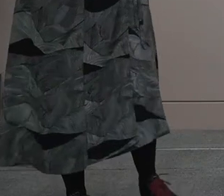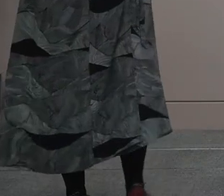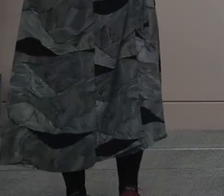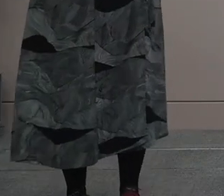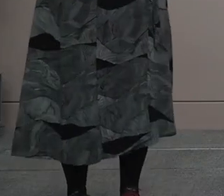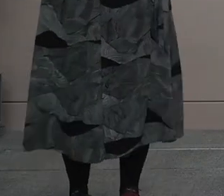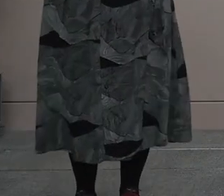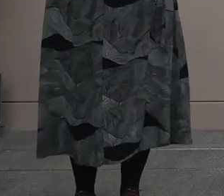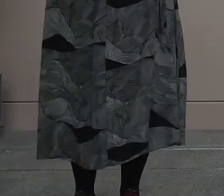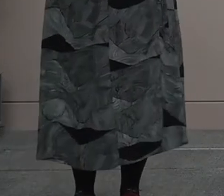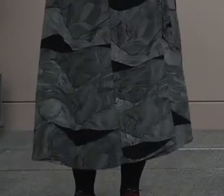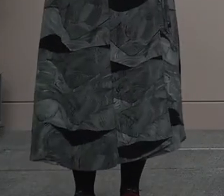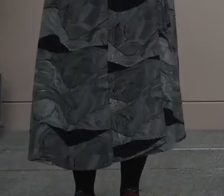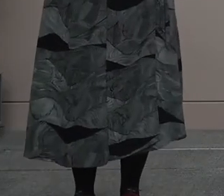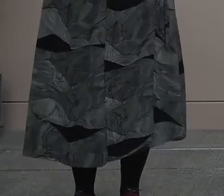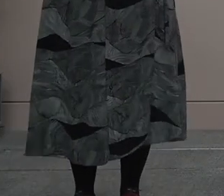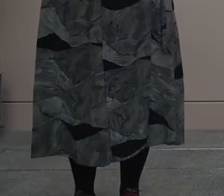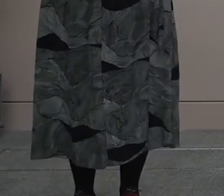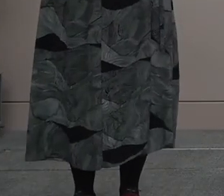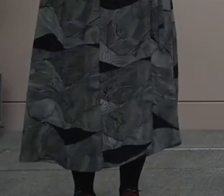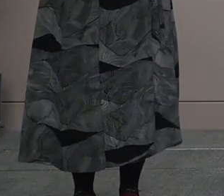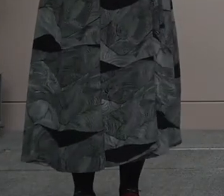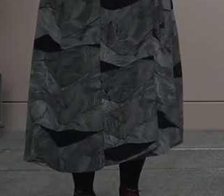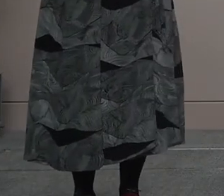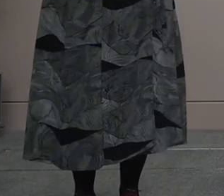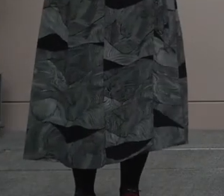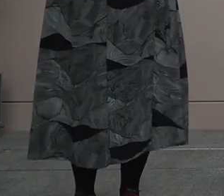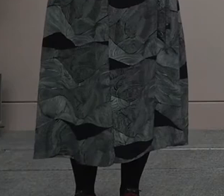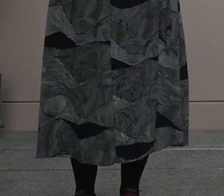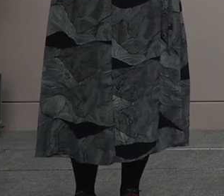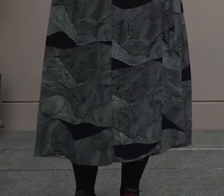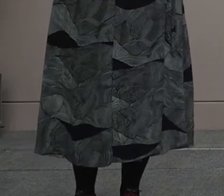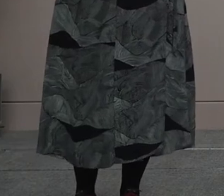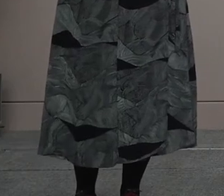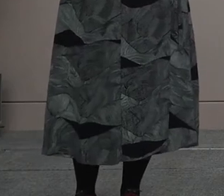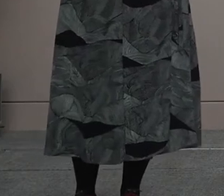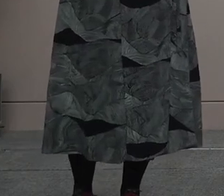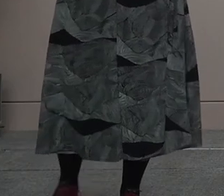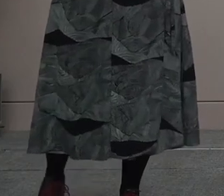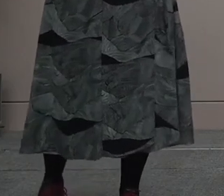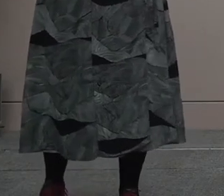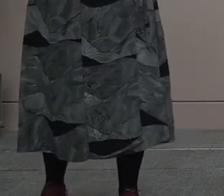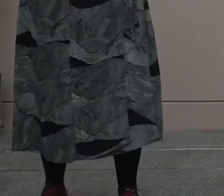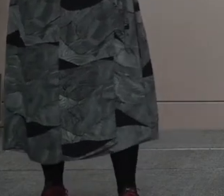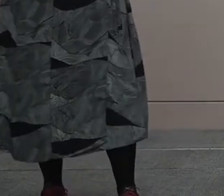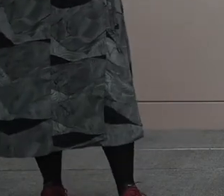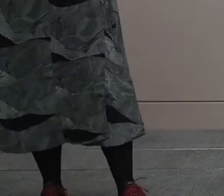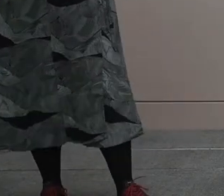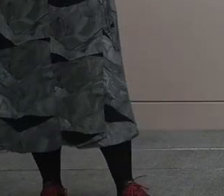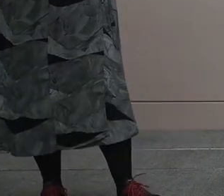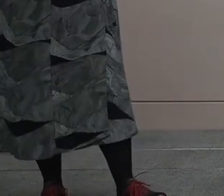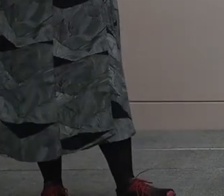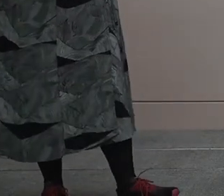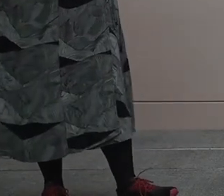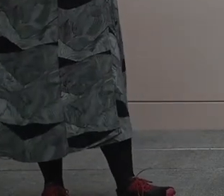And I just really wanted to give a very brief sort of welcome to the gallery and an introduction to the fact that, you know, we're really interested